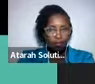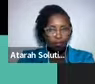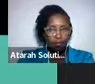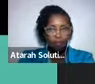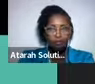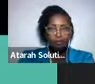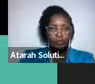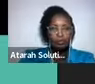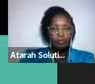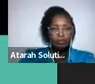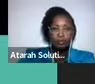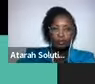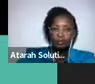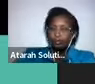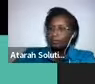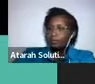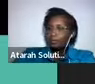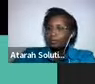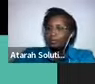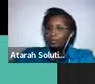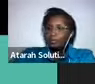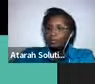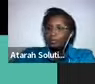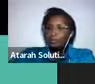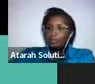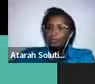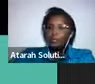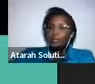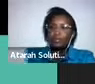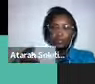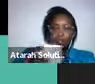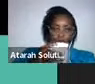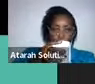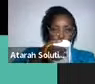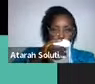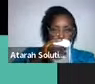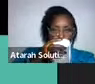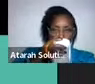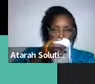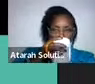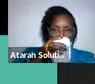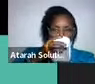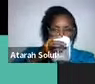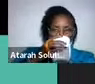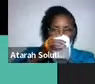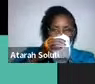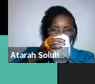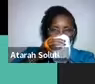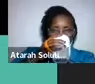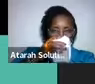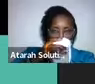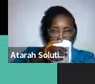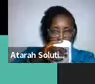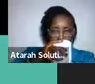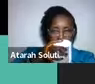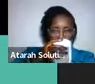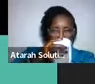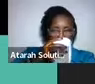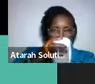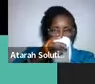for leads, or hoping and praying that a customer will come along today, this is the other way